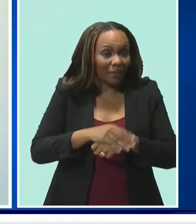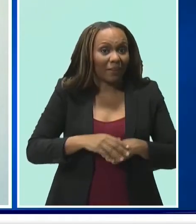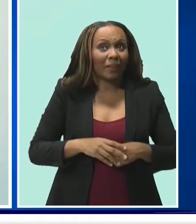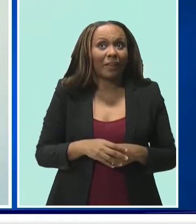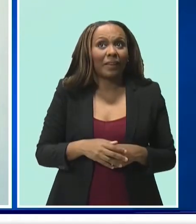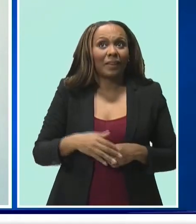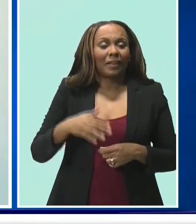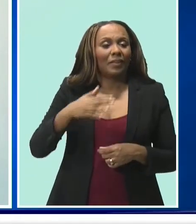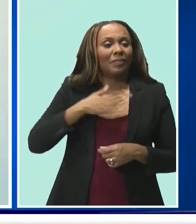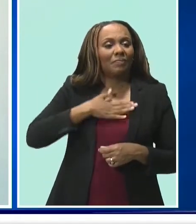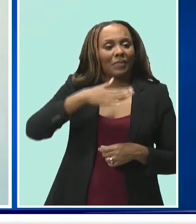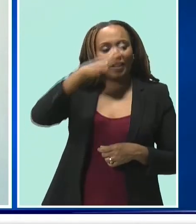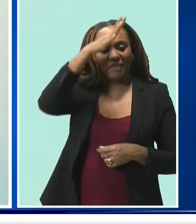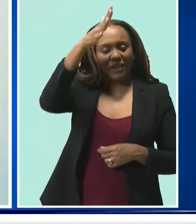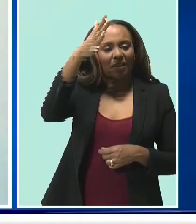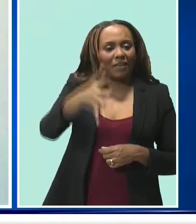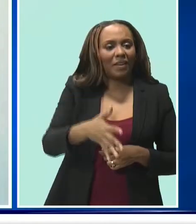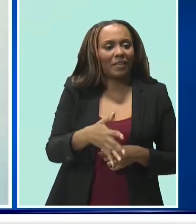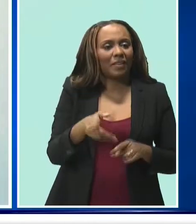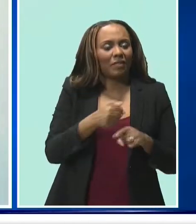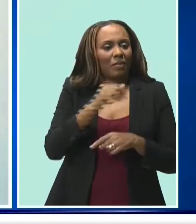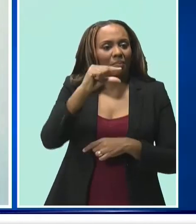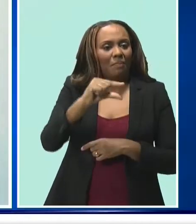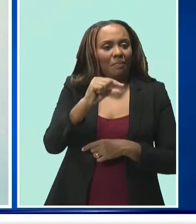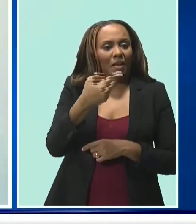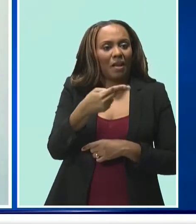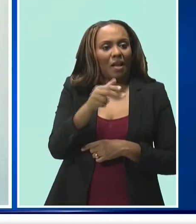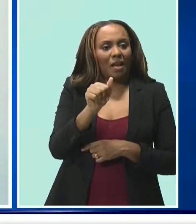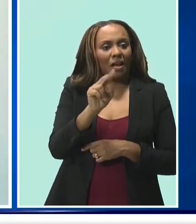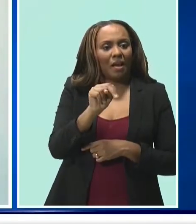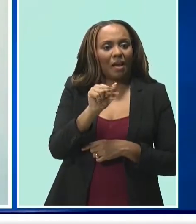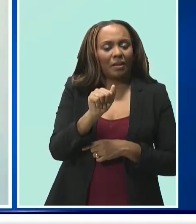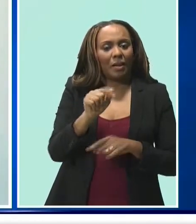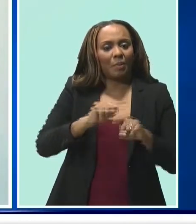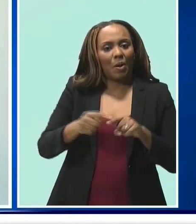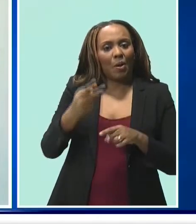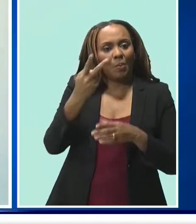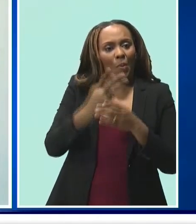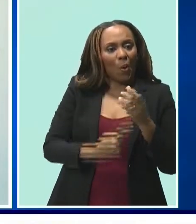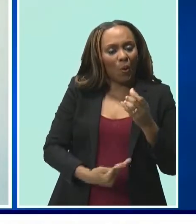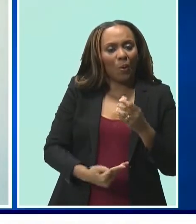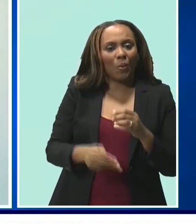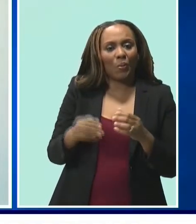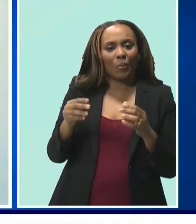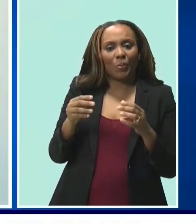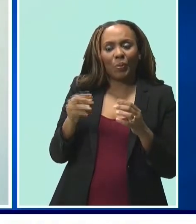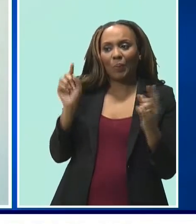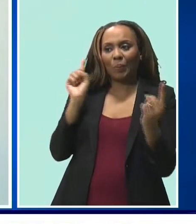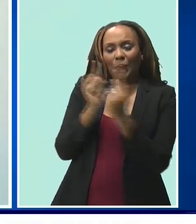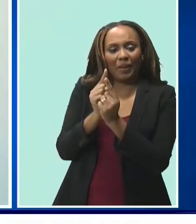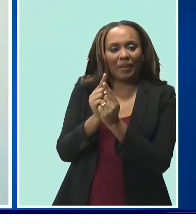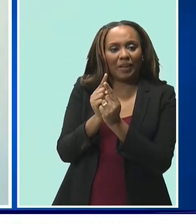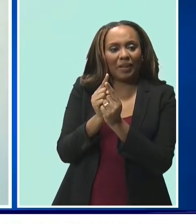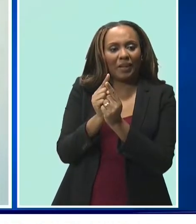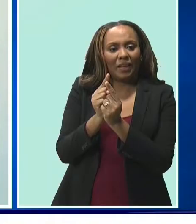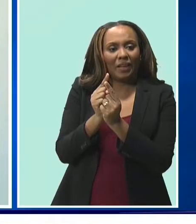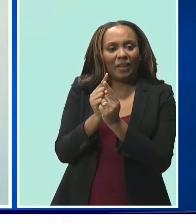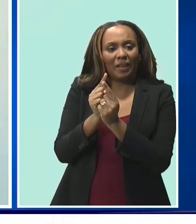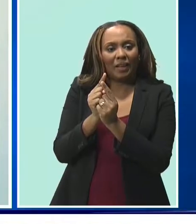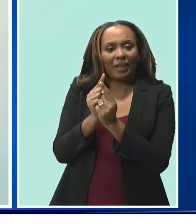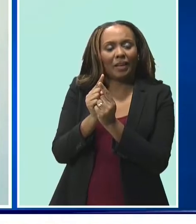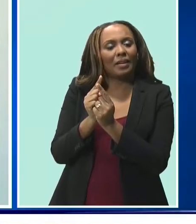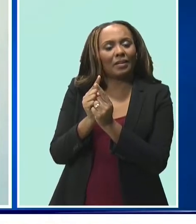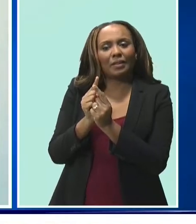was from Ghana, but they met in England. And I've been to Barbados a couple of